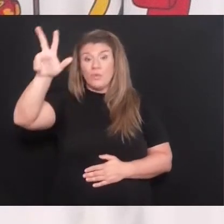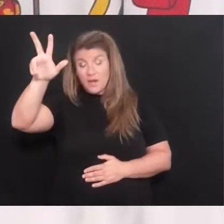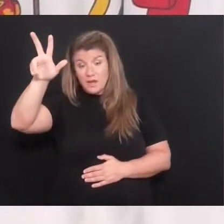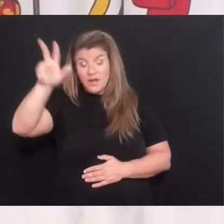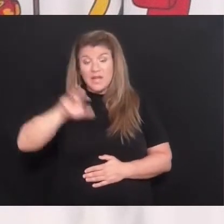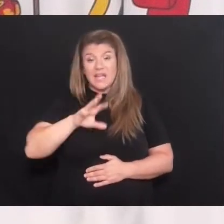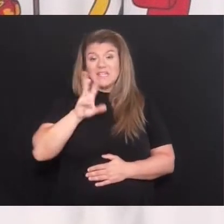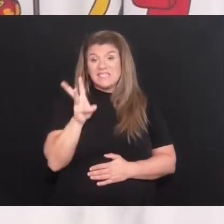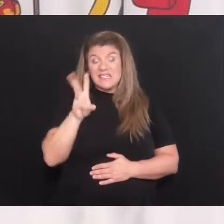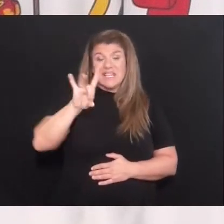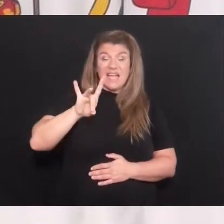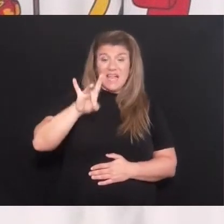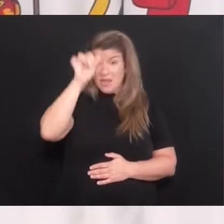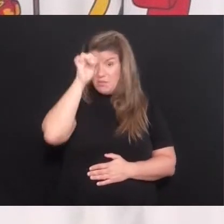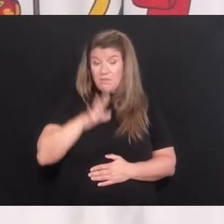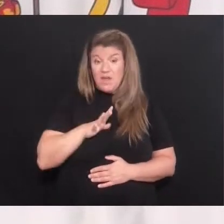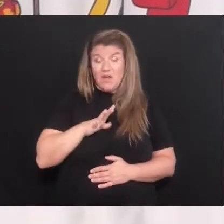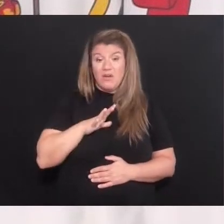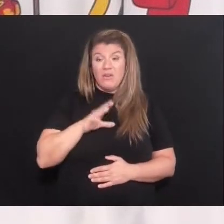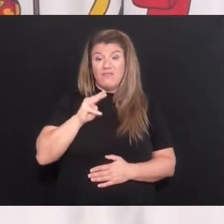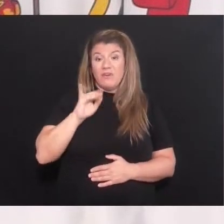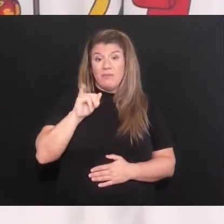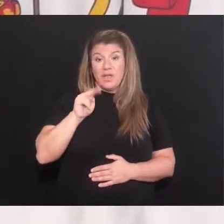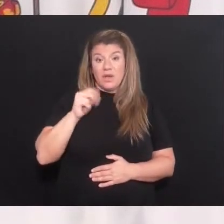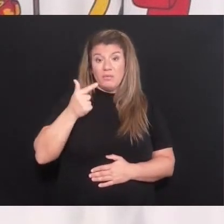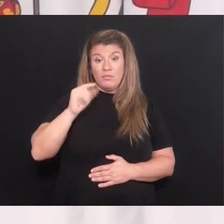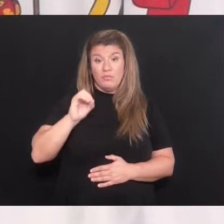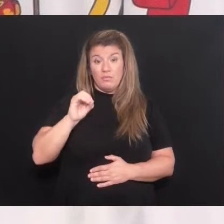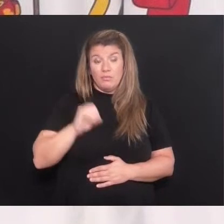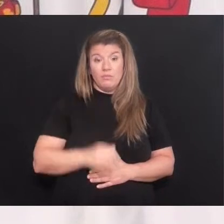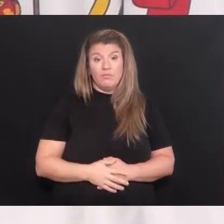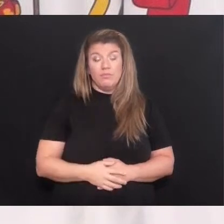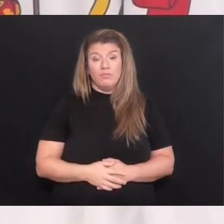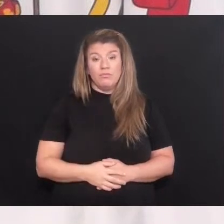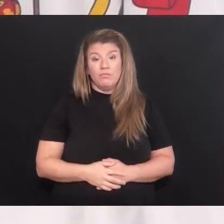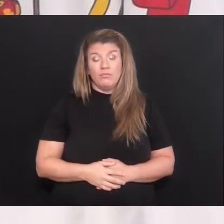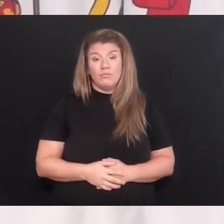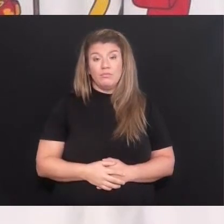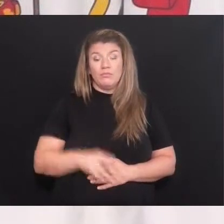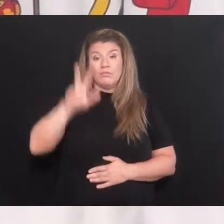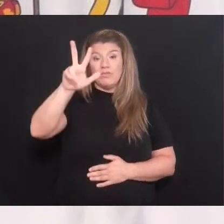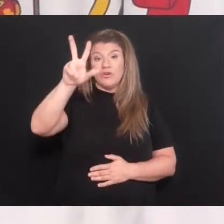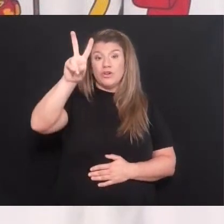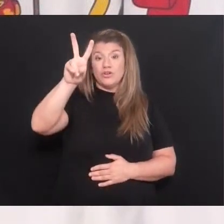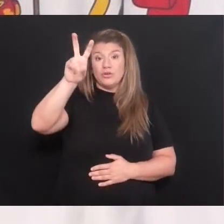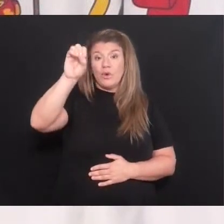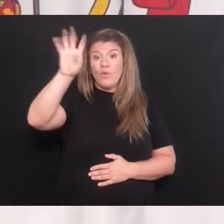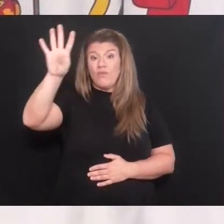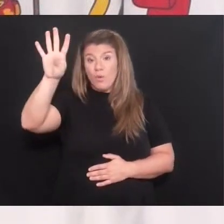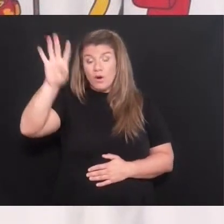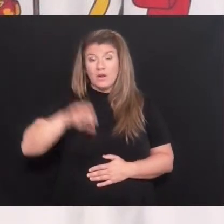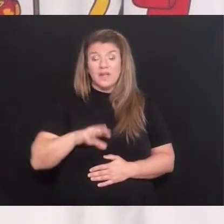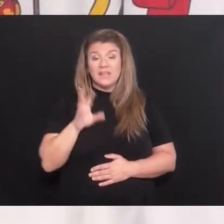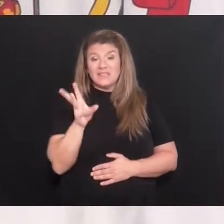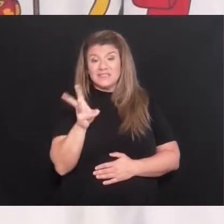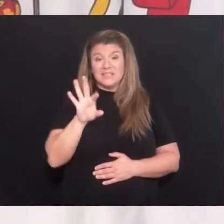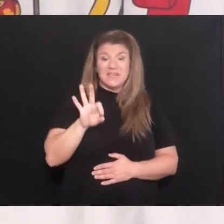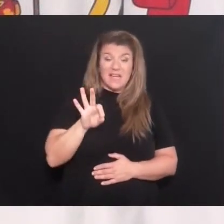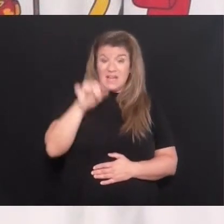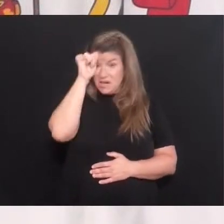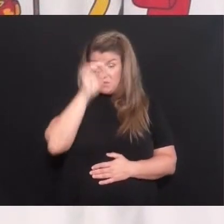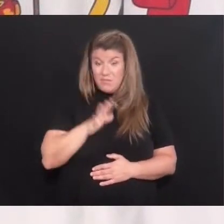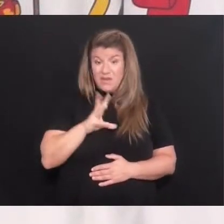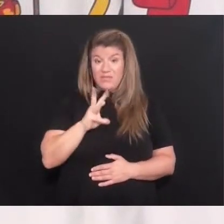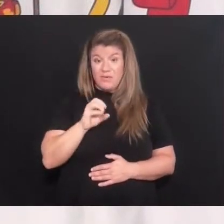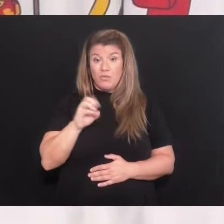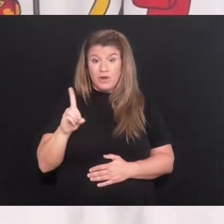death is a 68-year-old male from Mingo County. The 3,204th death is a 69-year-old male